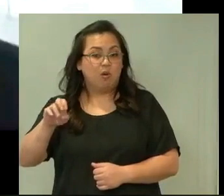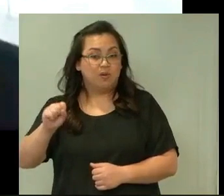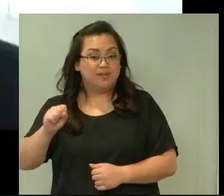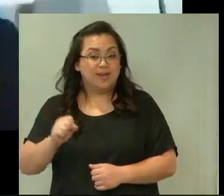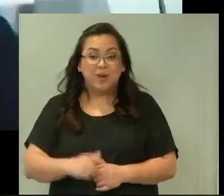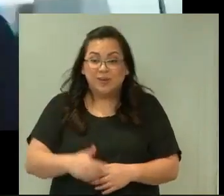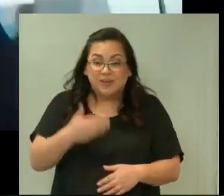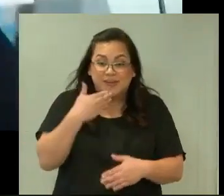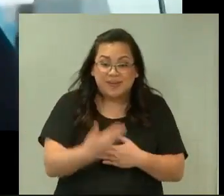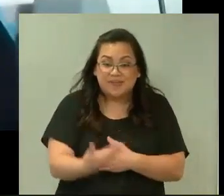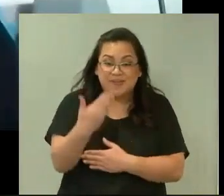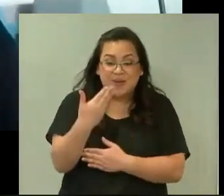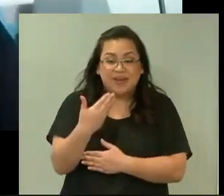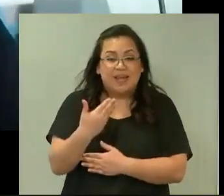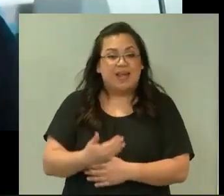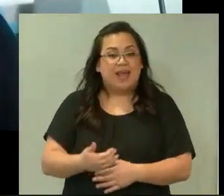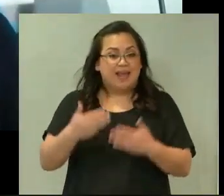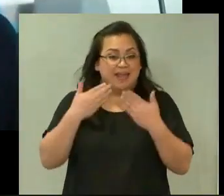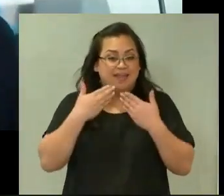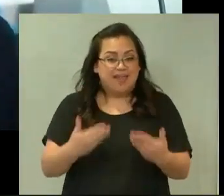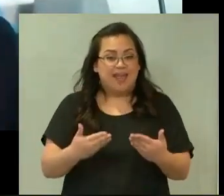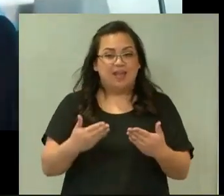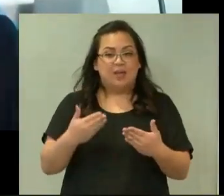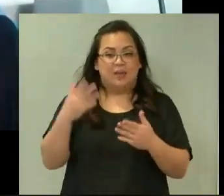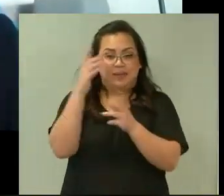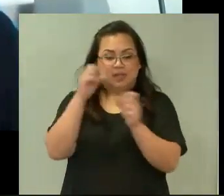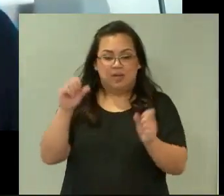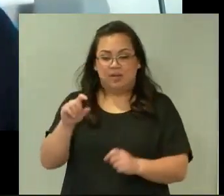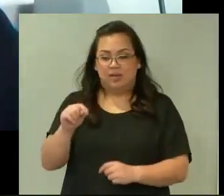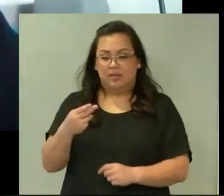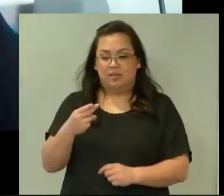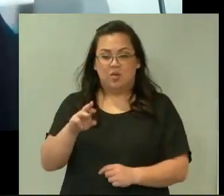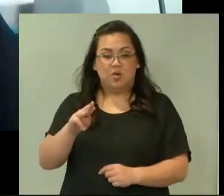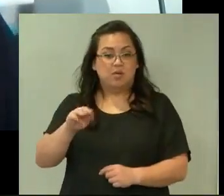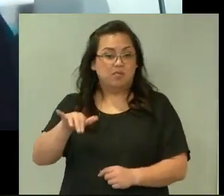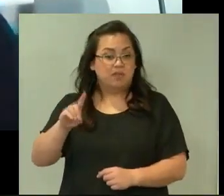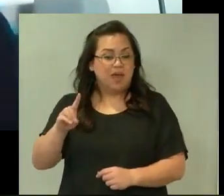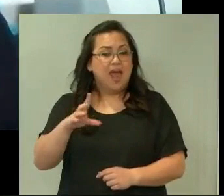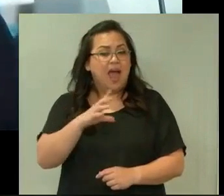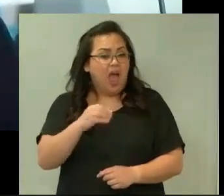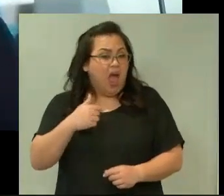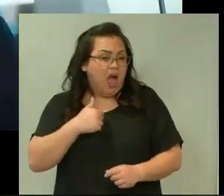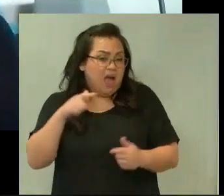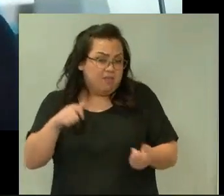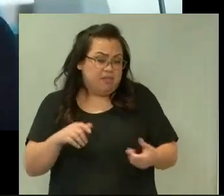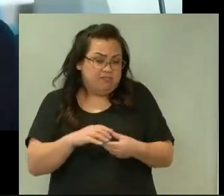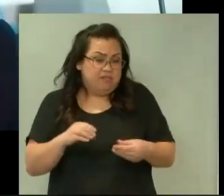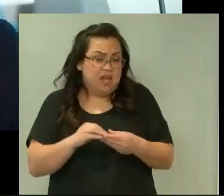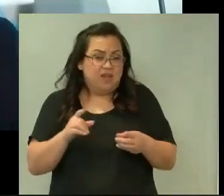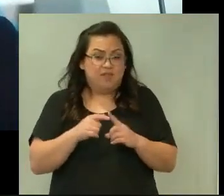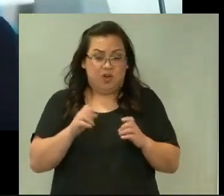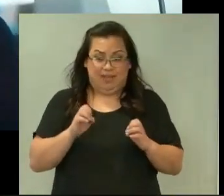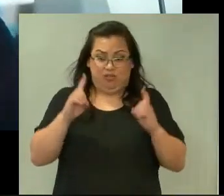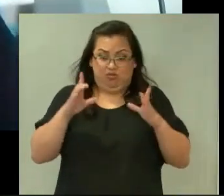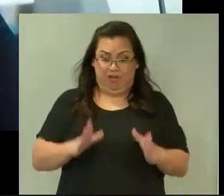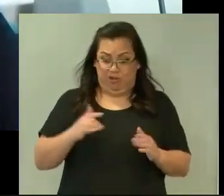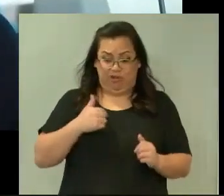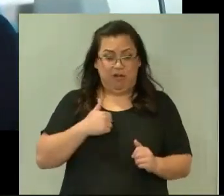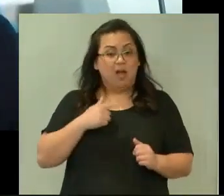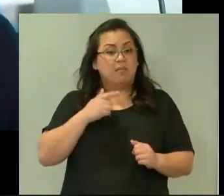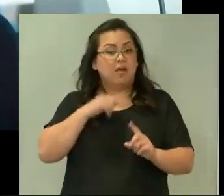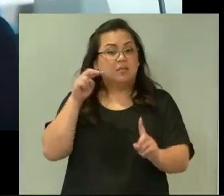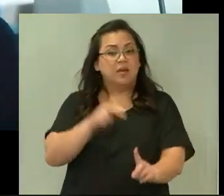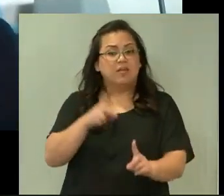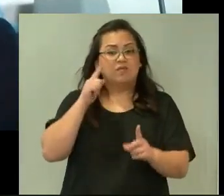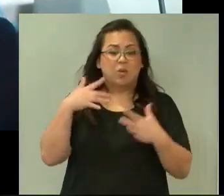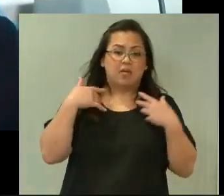Good morning, Dr. Gregson, thank you. And thank you, Superintendent Thurman. I have to say, from an educator's perspective, the health and safety